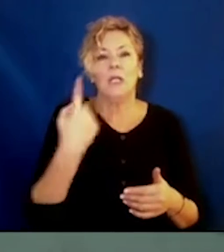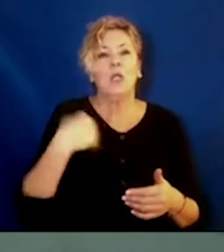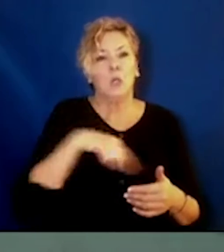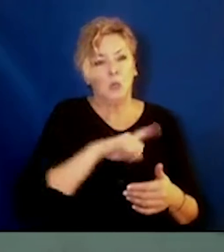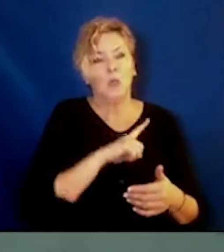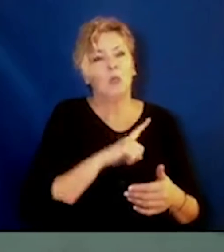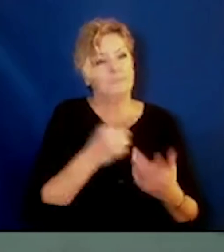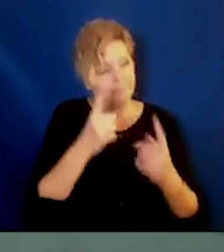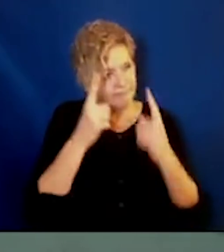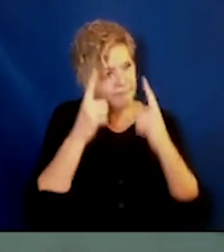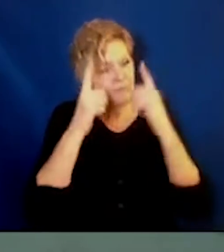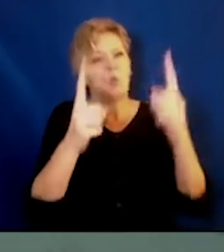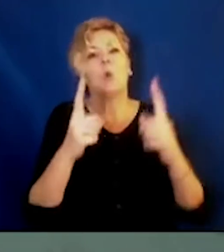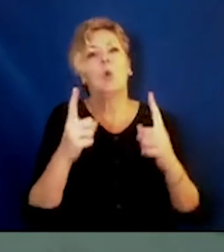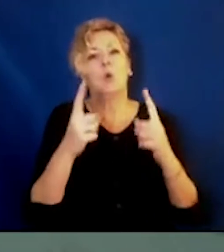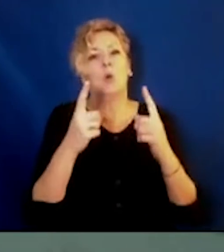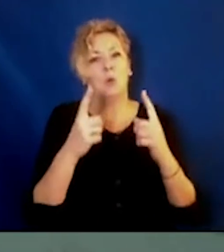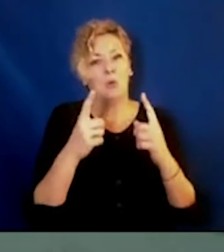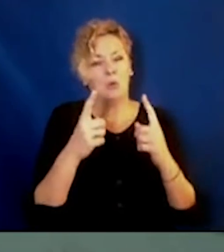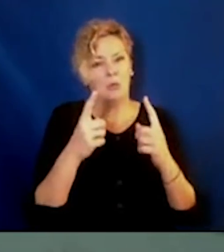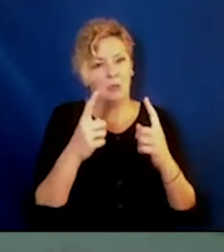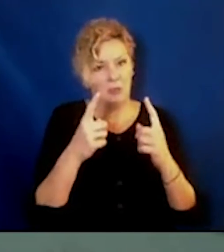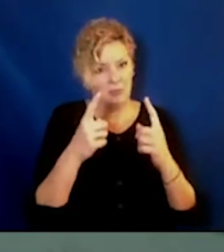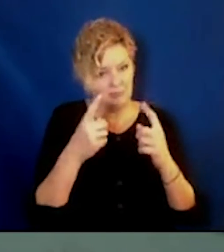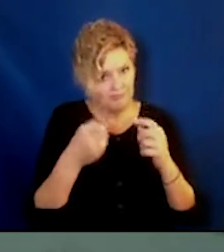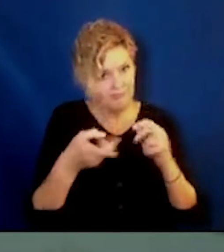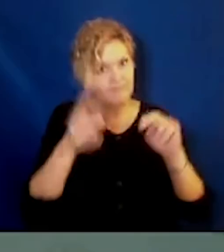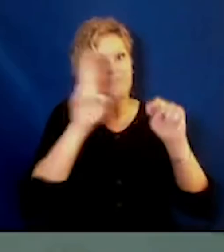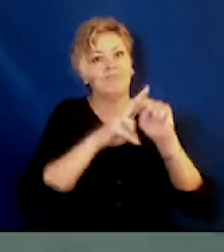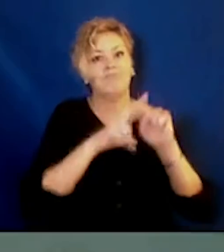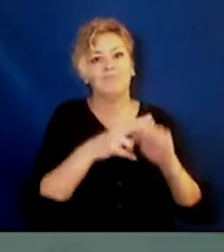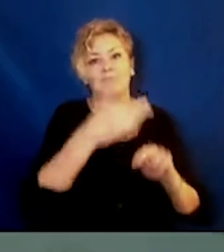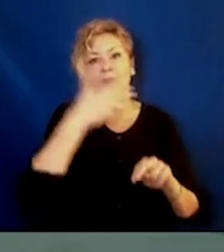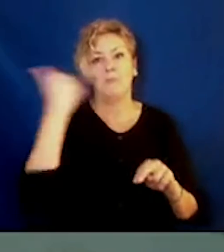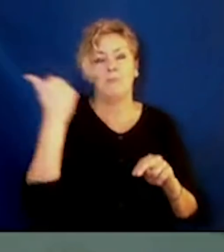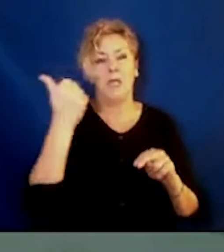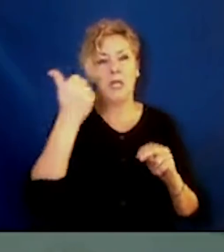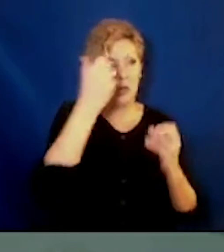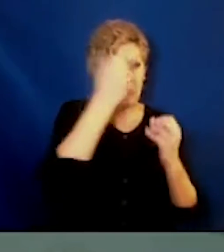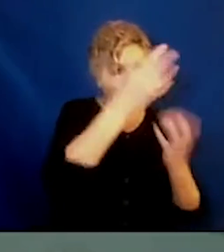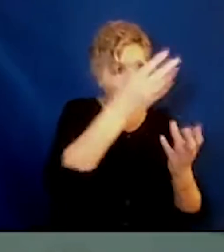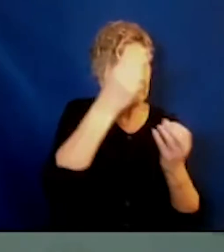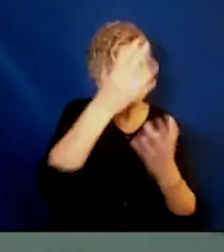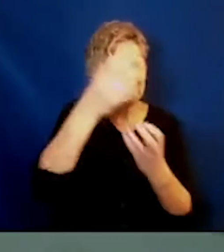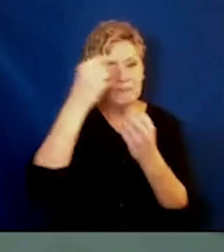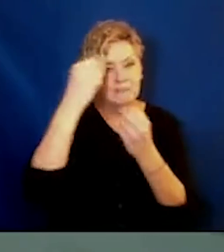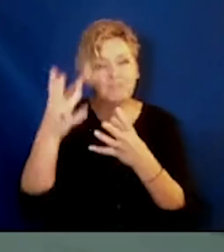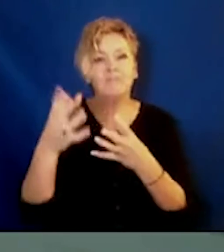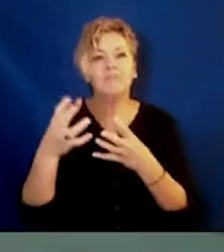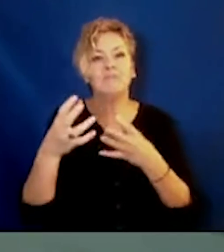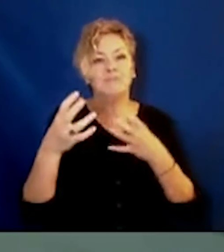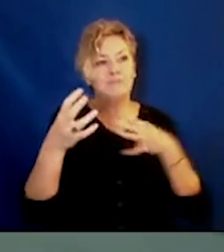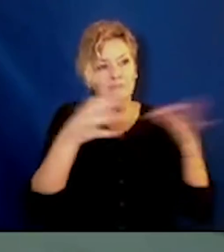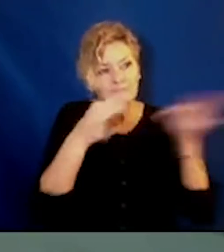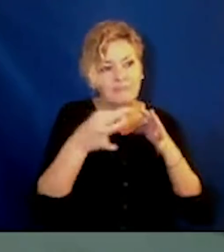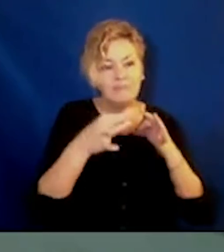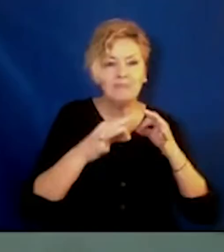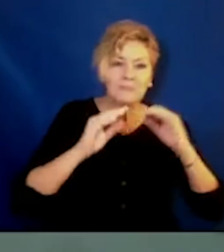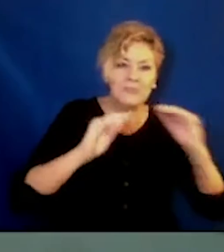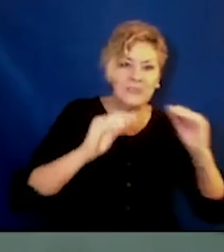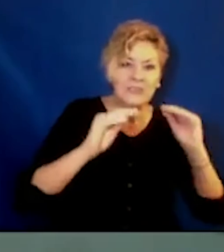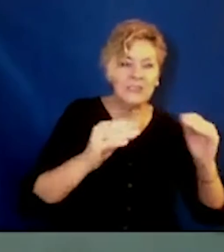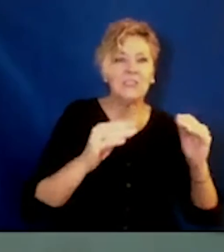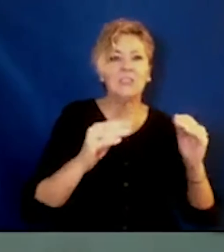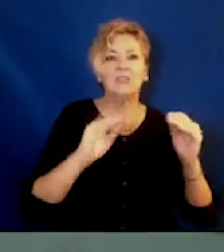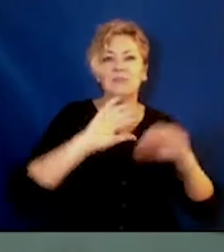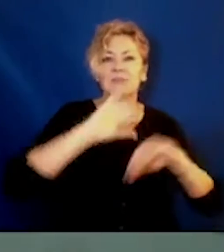measures in terms of mental health, in terms of ability to make ends meet. So one of our goals through our schools and